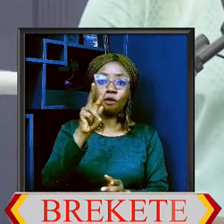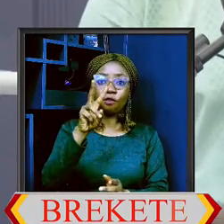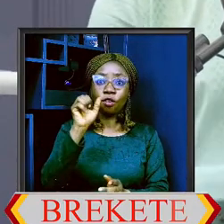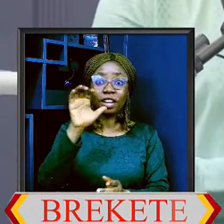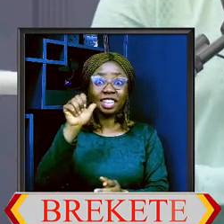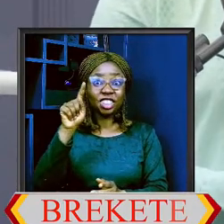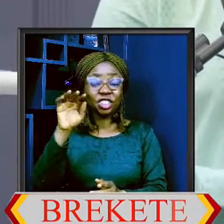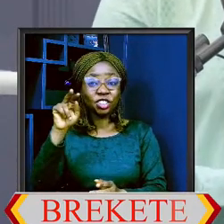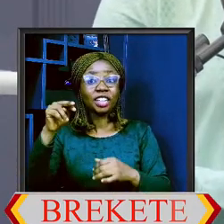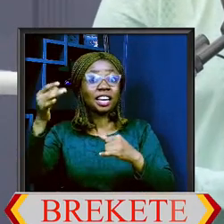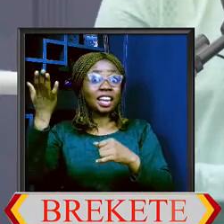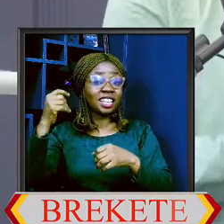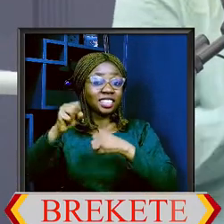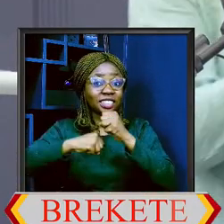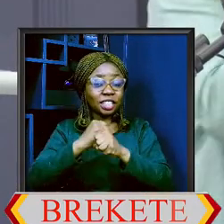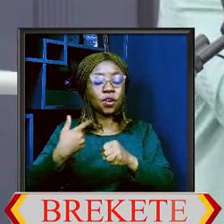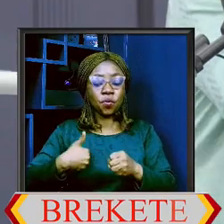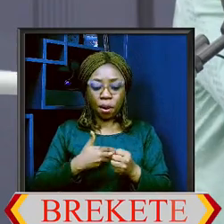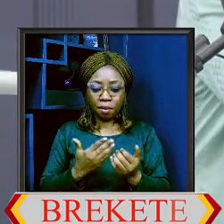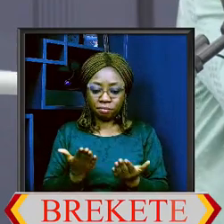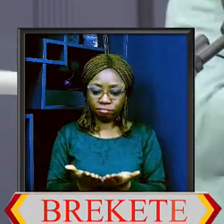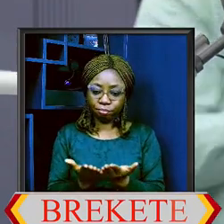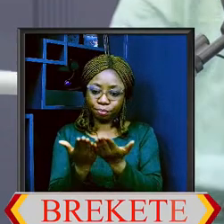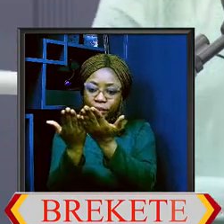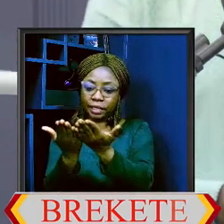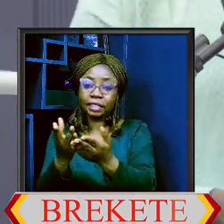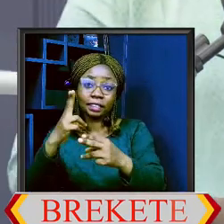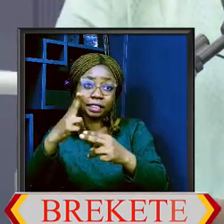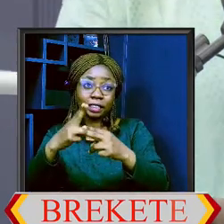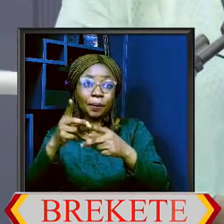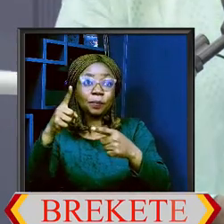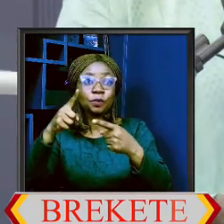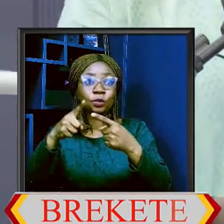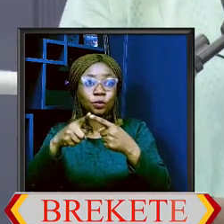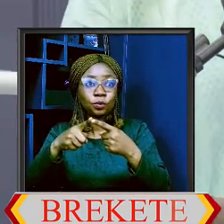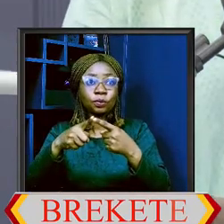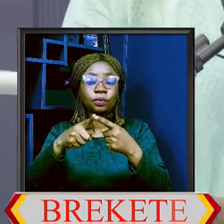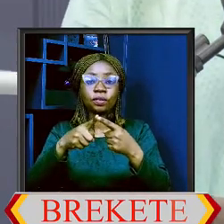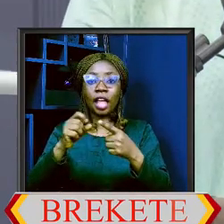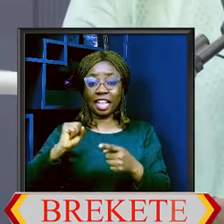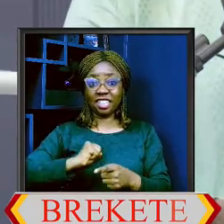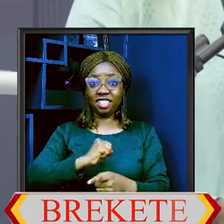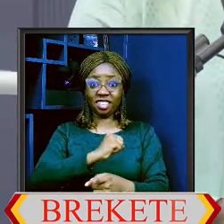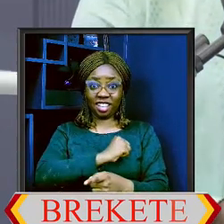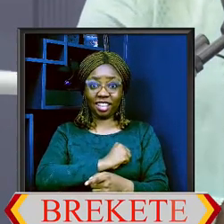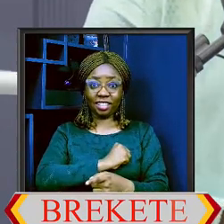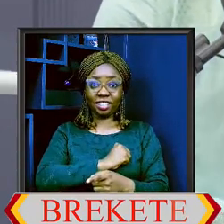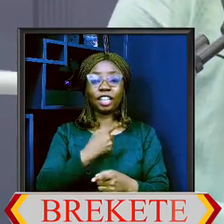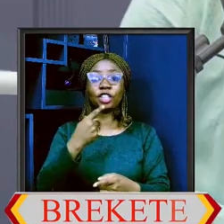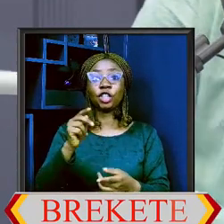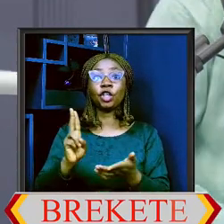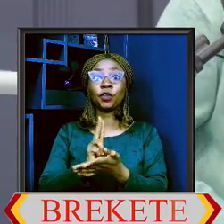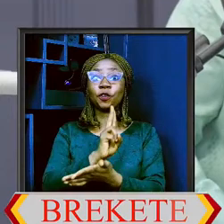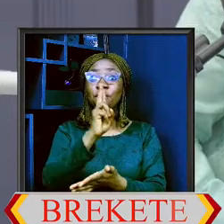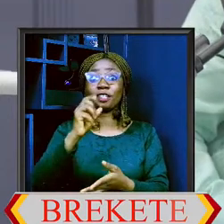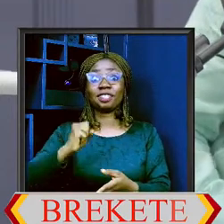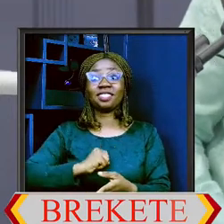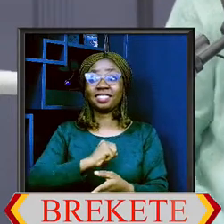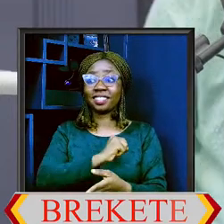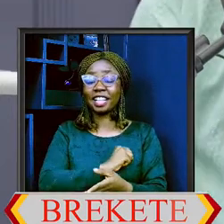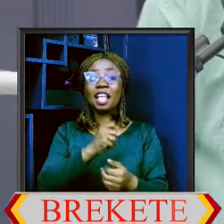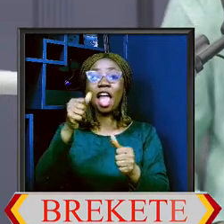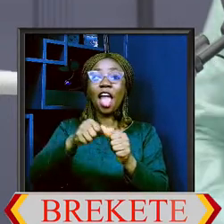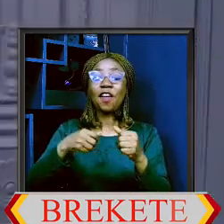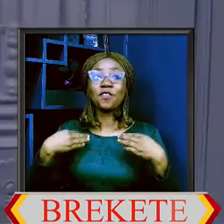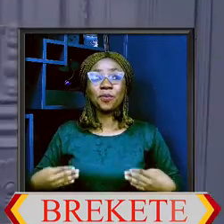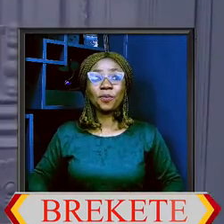here represented his name to to uh Senate the university Senate